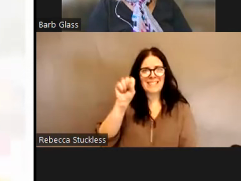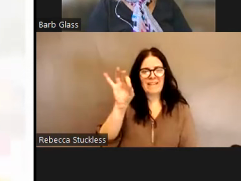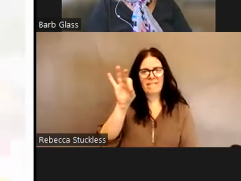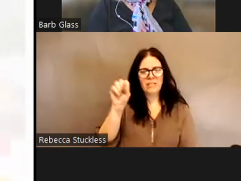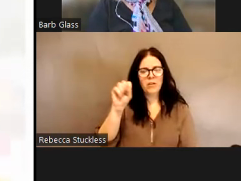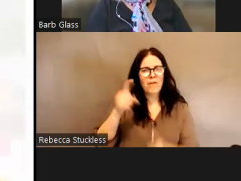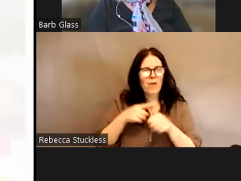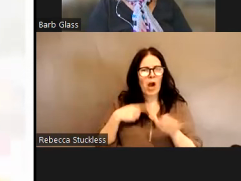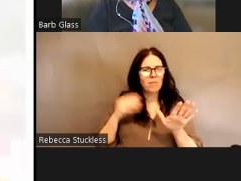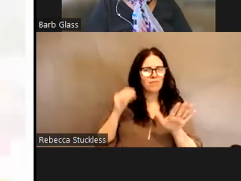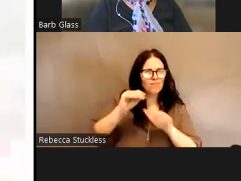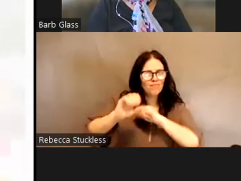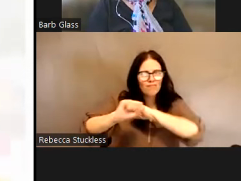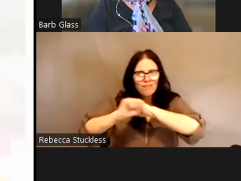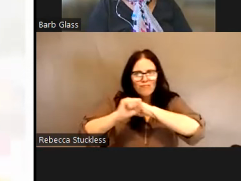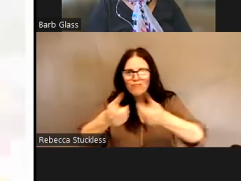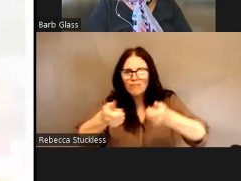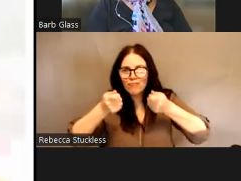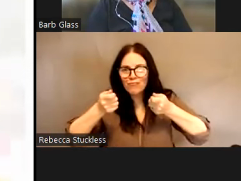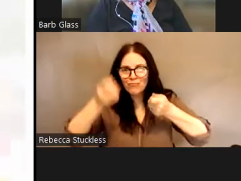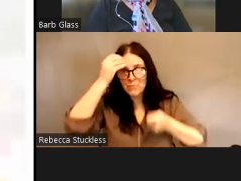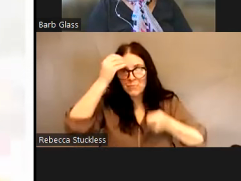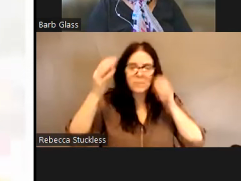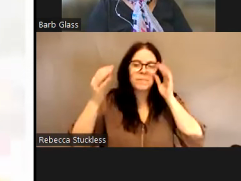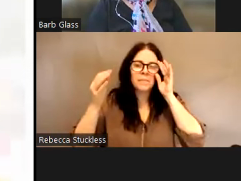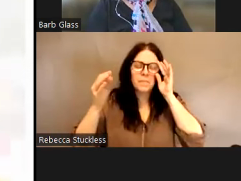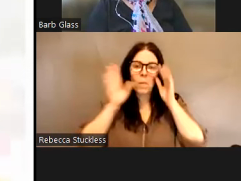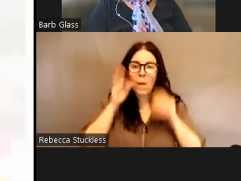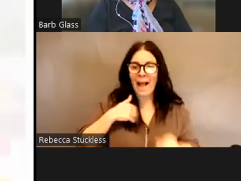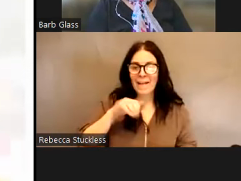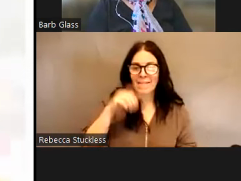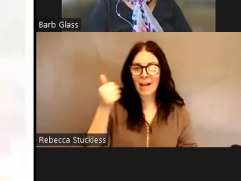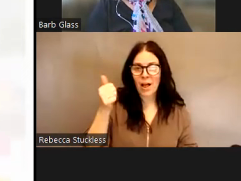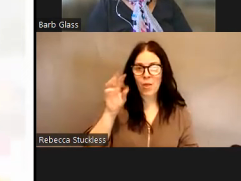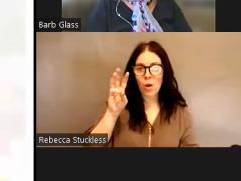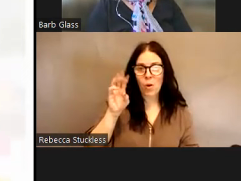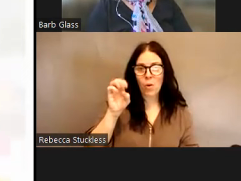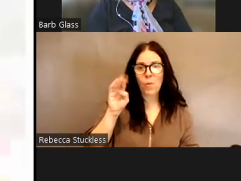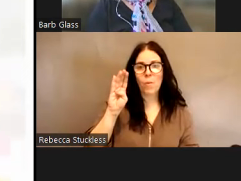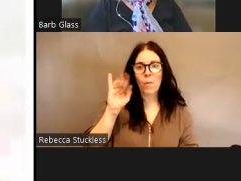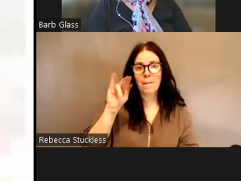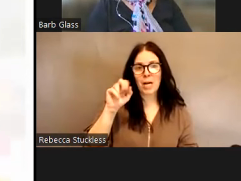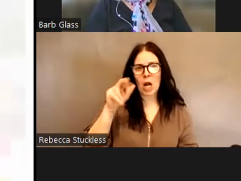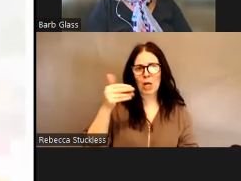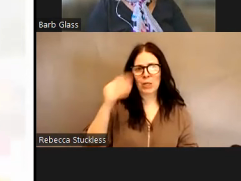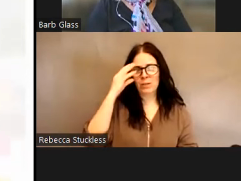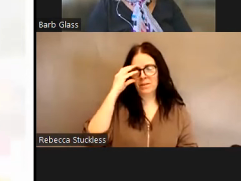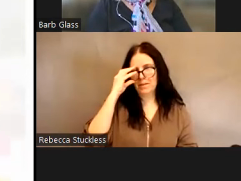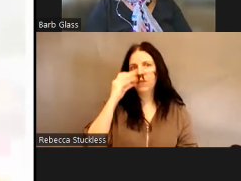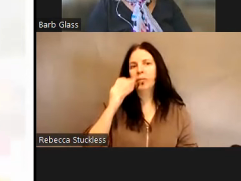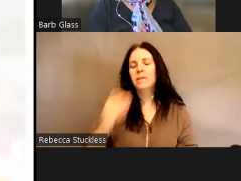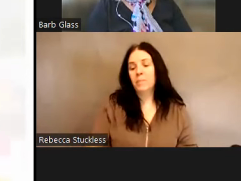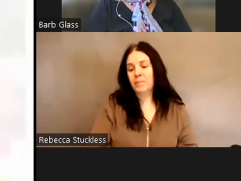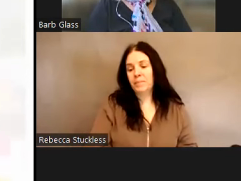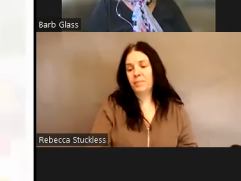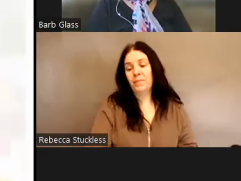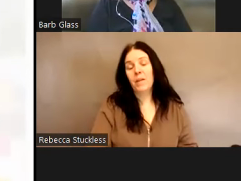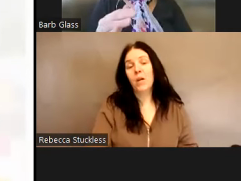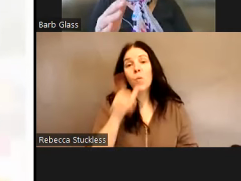advertisement here for another webinar that's coming up. And Community Literacy of Ontario is delivering this